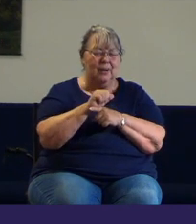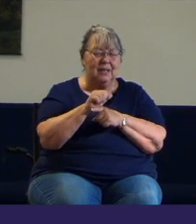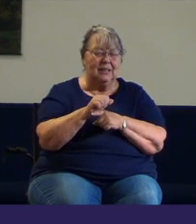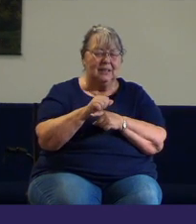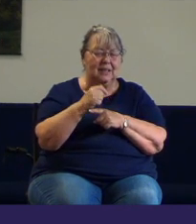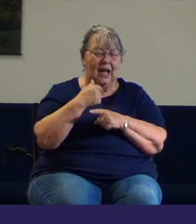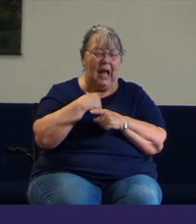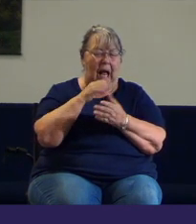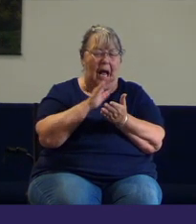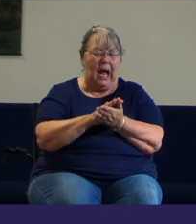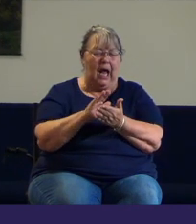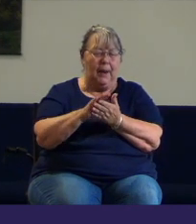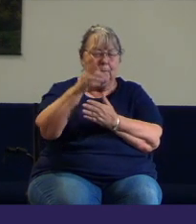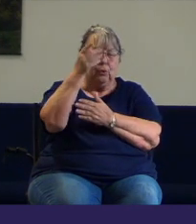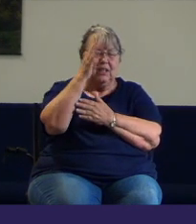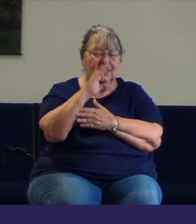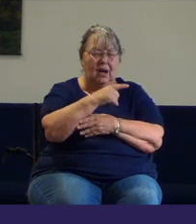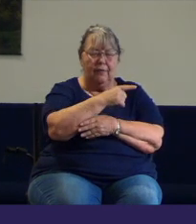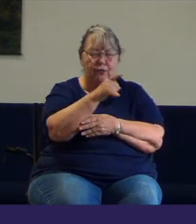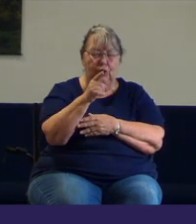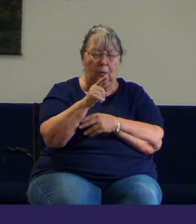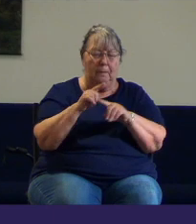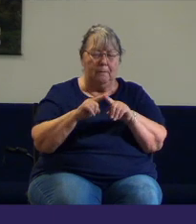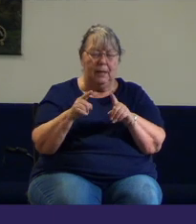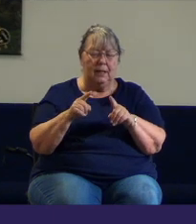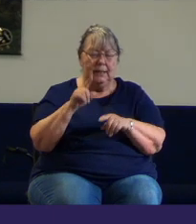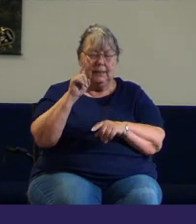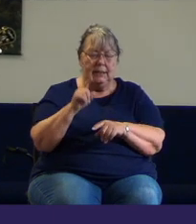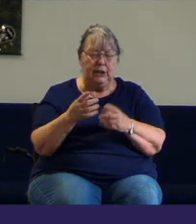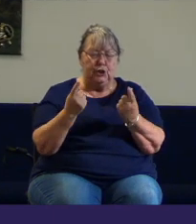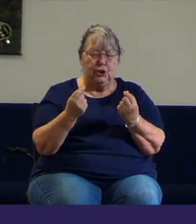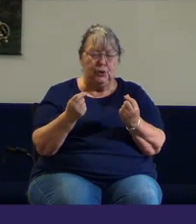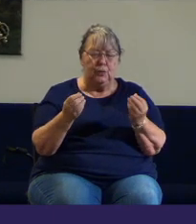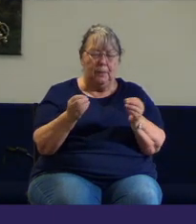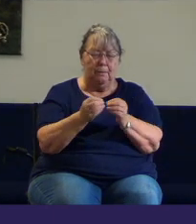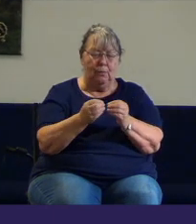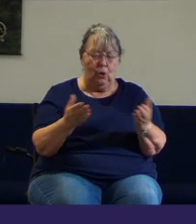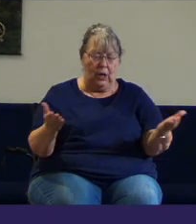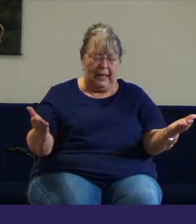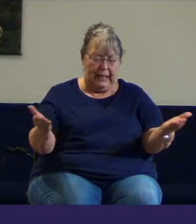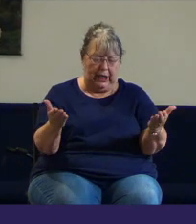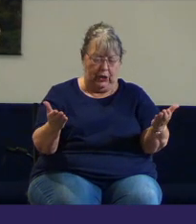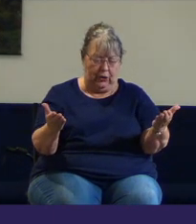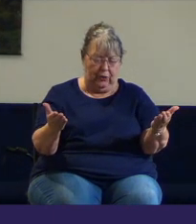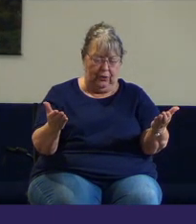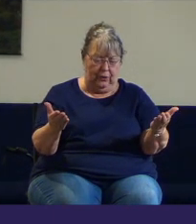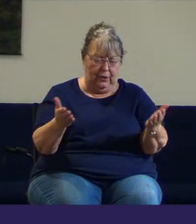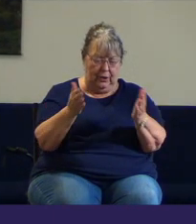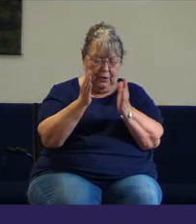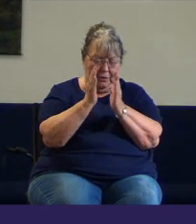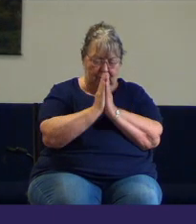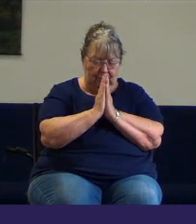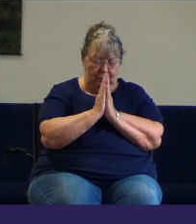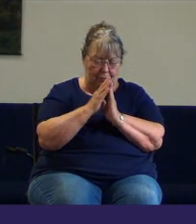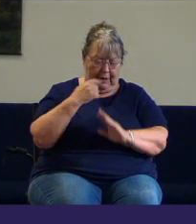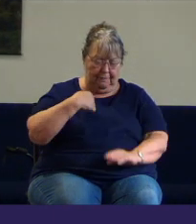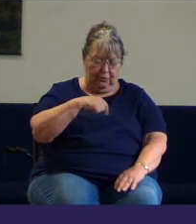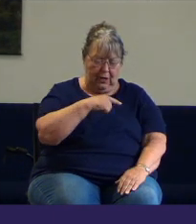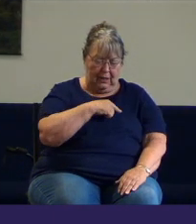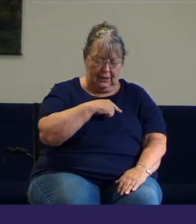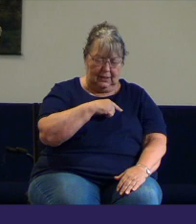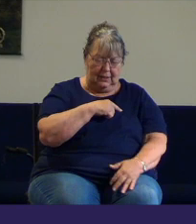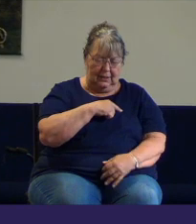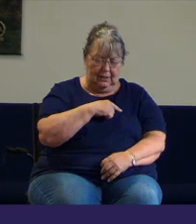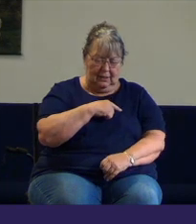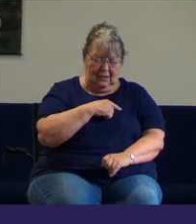you. But we need to do it more here that are standing. Would you pray for us? And if you know you need to be standing, call